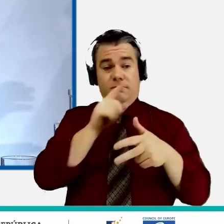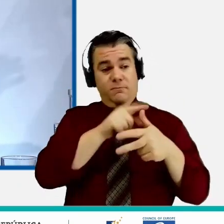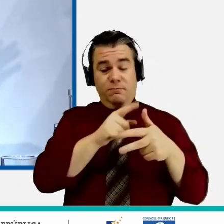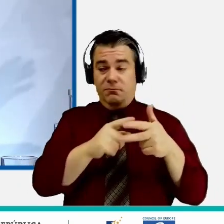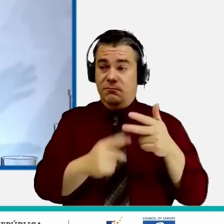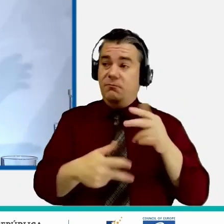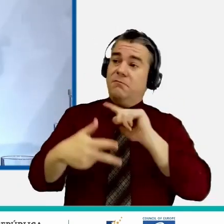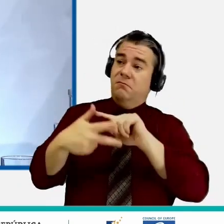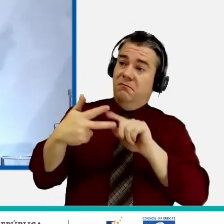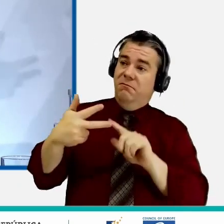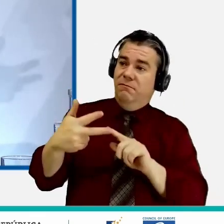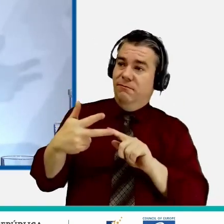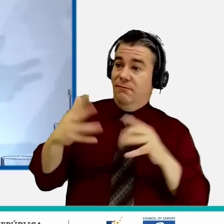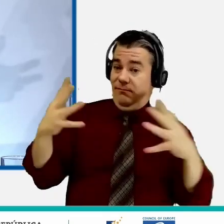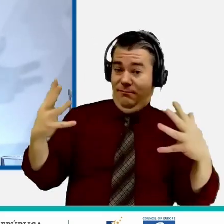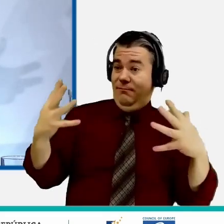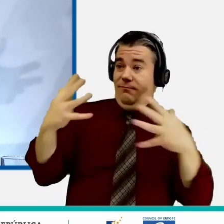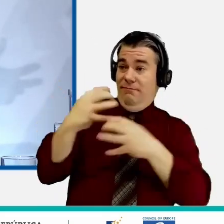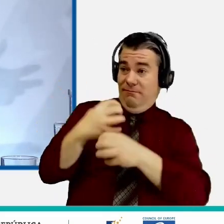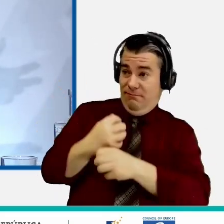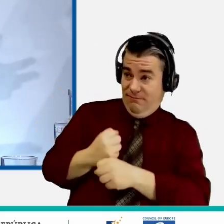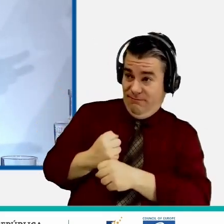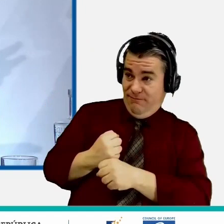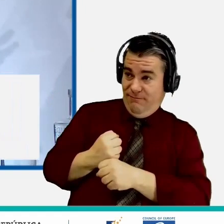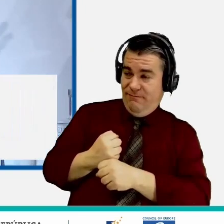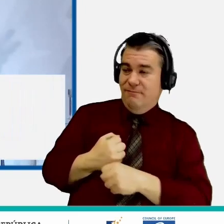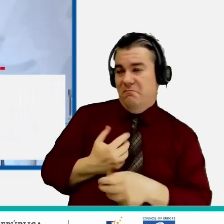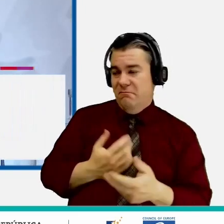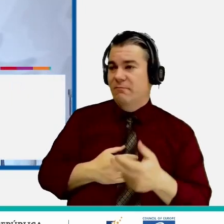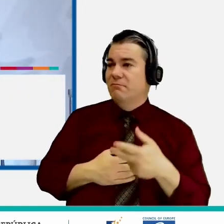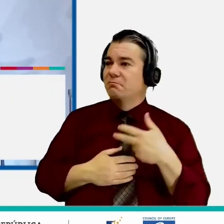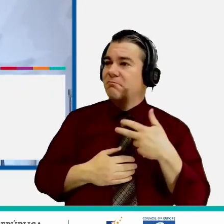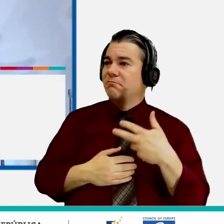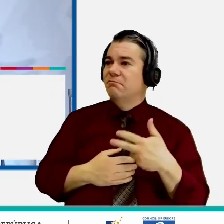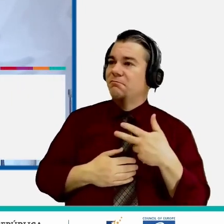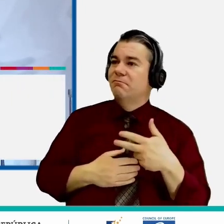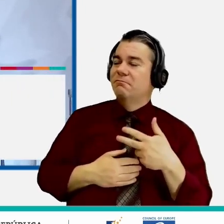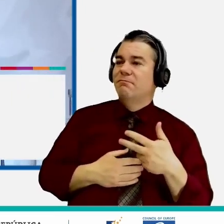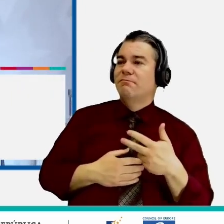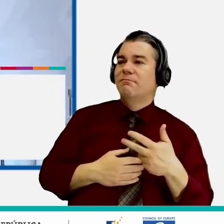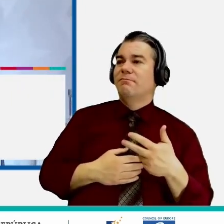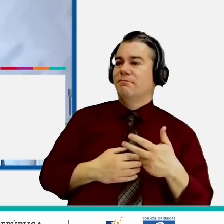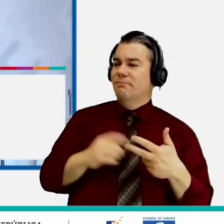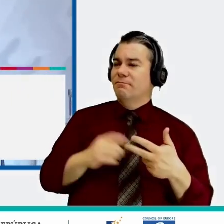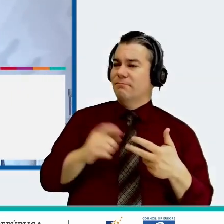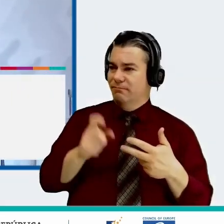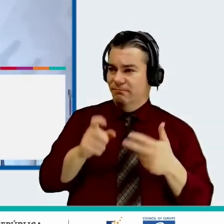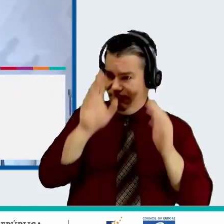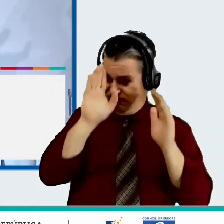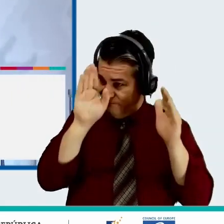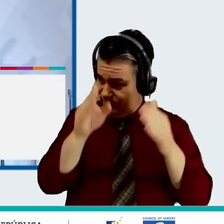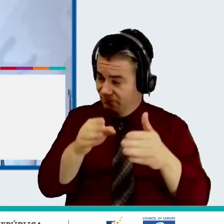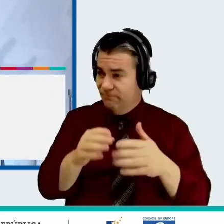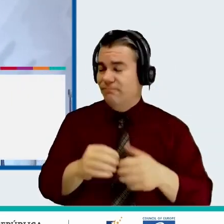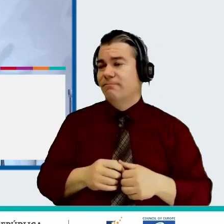am to summarize, you brought three points in terms of where we need to focus. One is